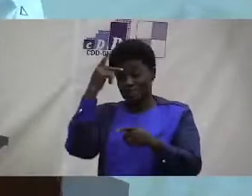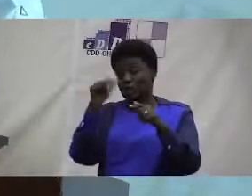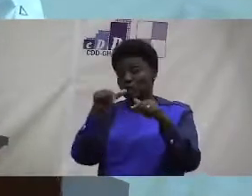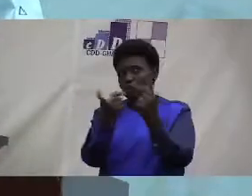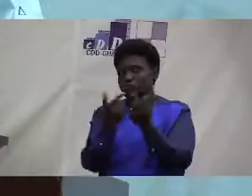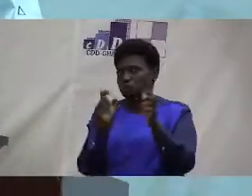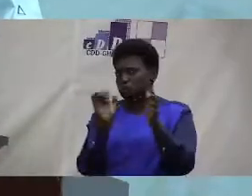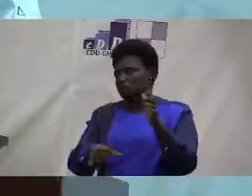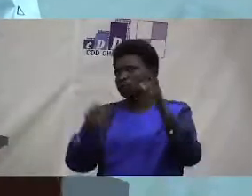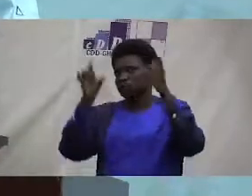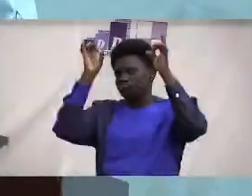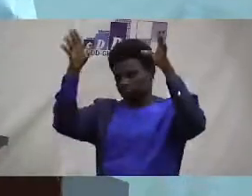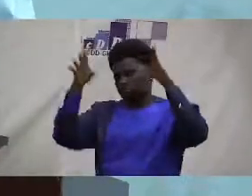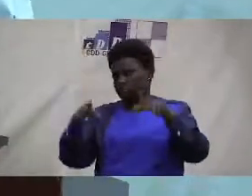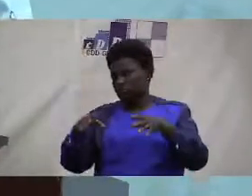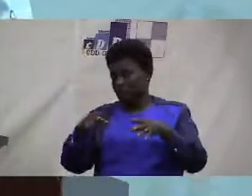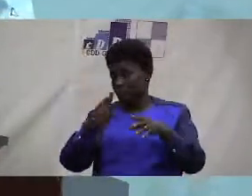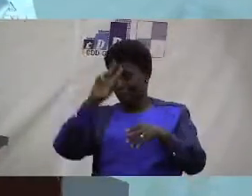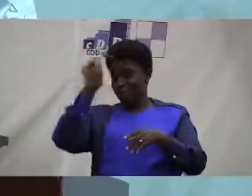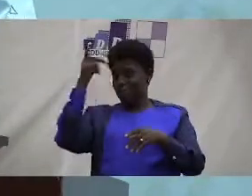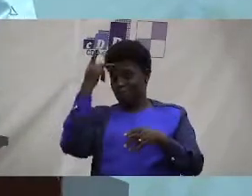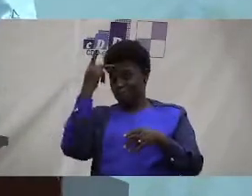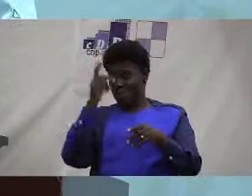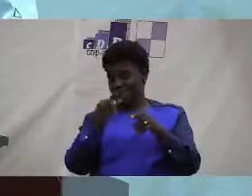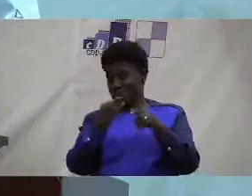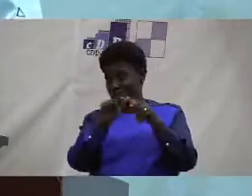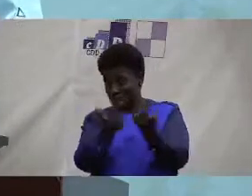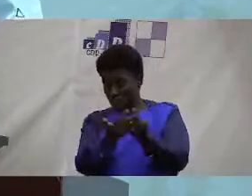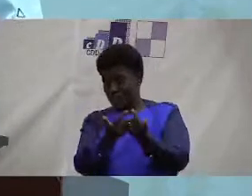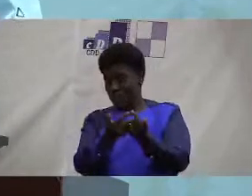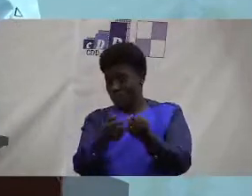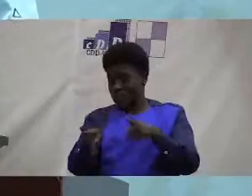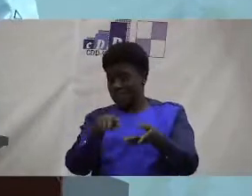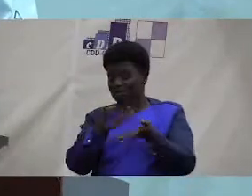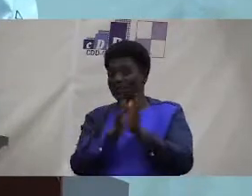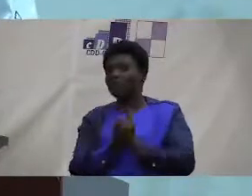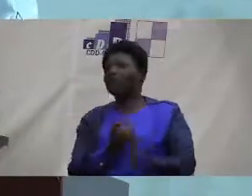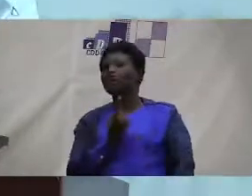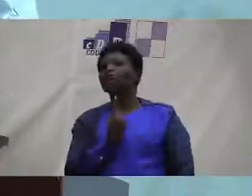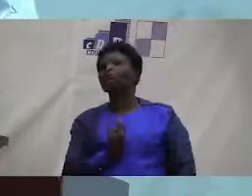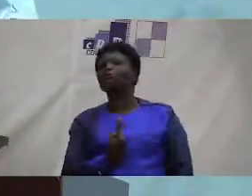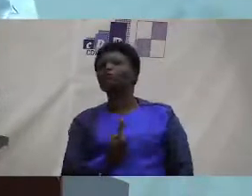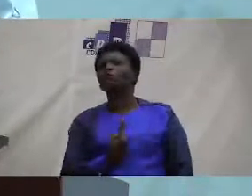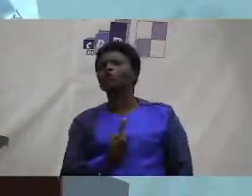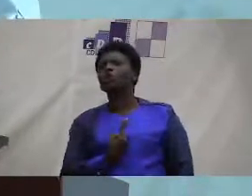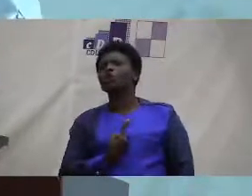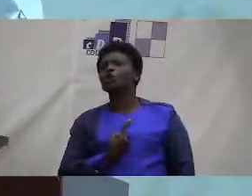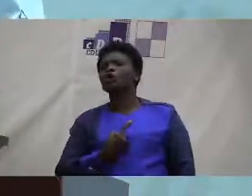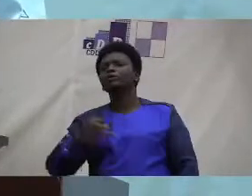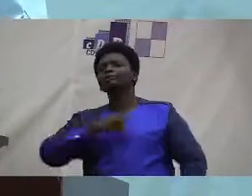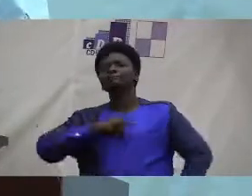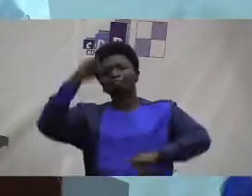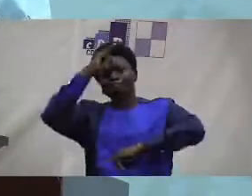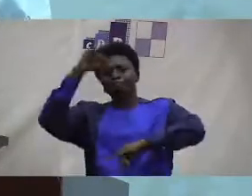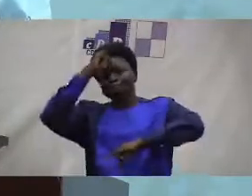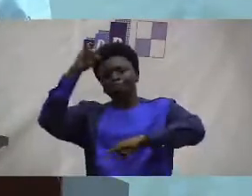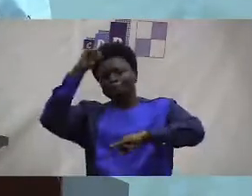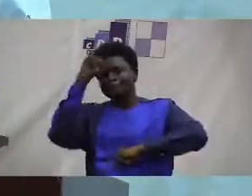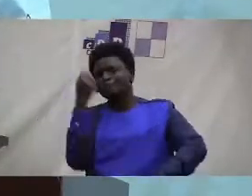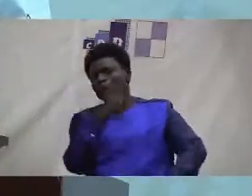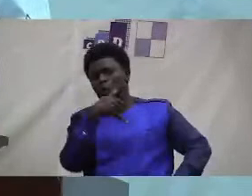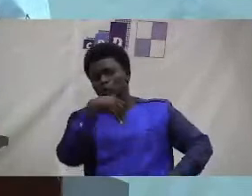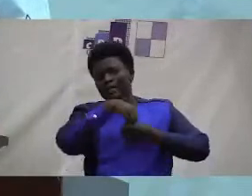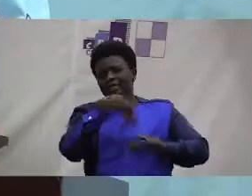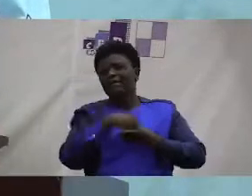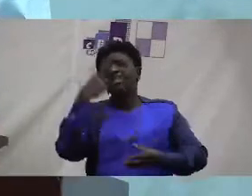quite dangerous for political parties that become so monolithic that even within them, there's no